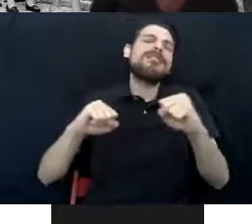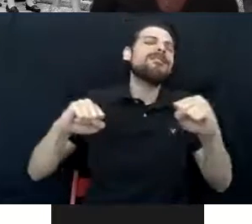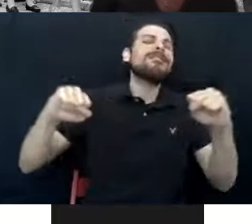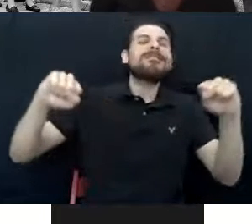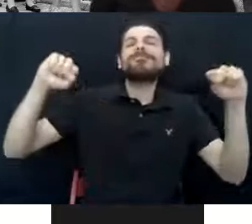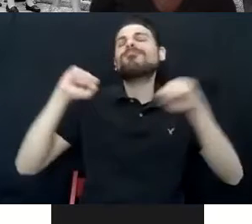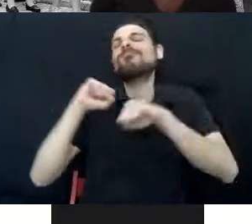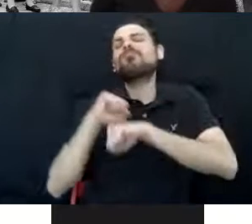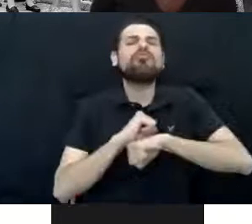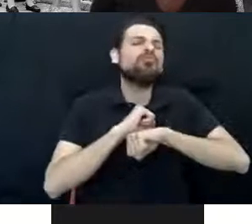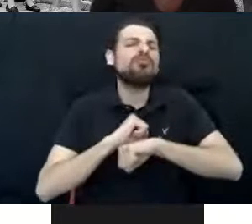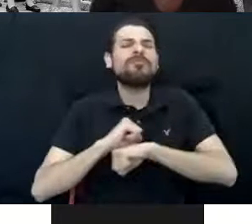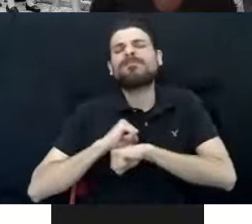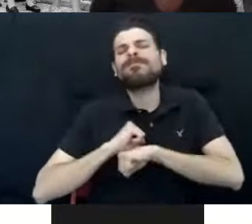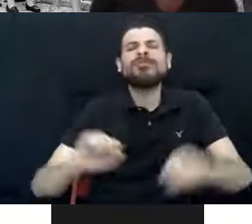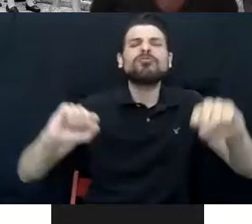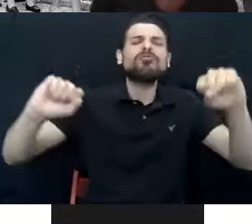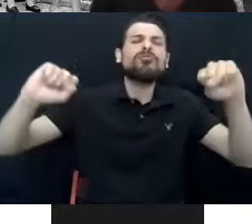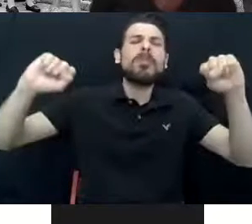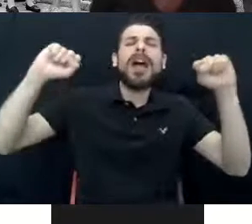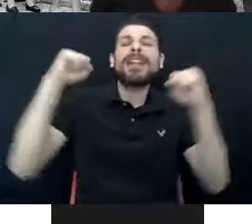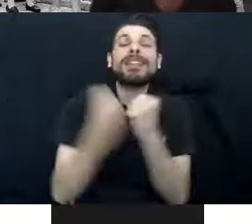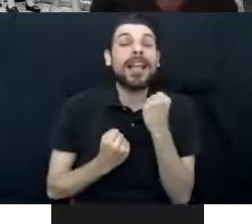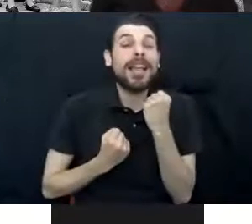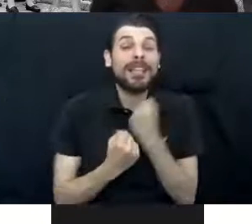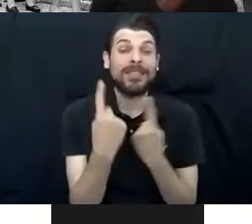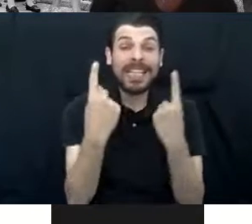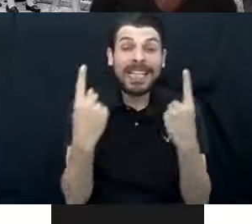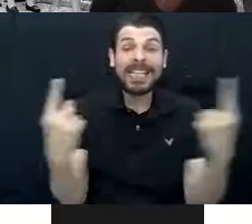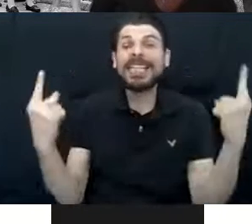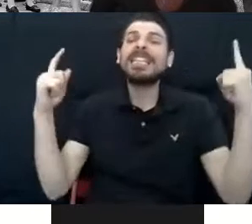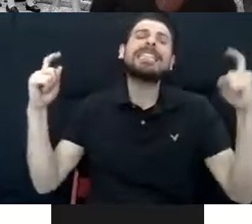Freedom, freedom. Oh, everybody needs